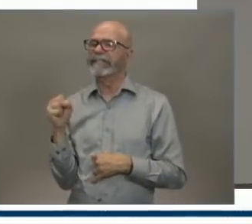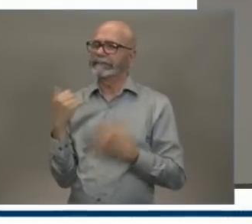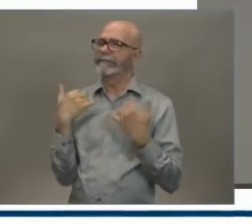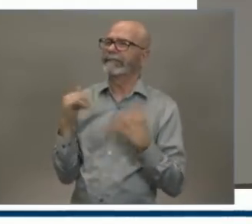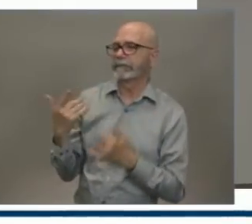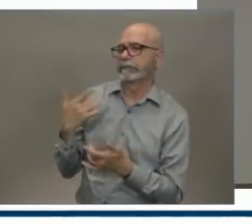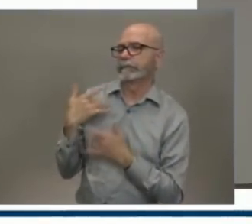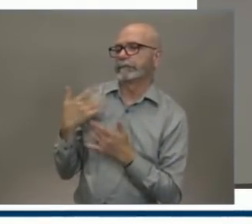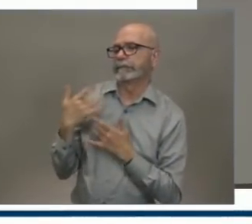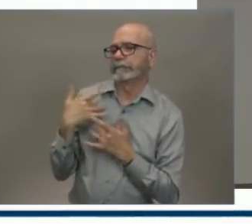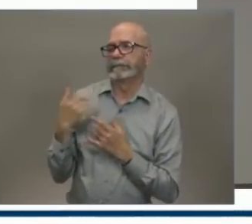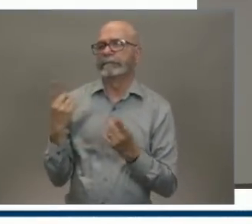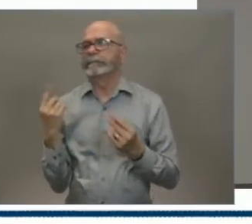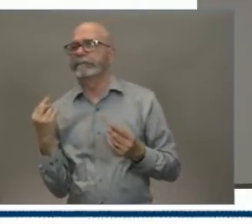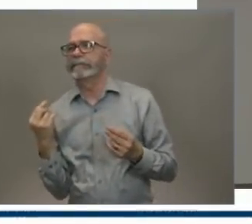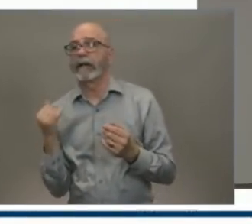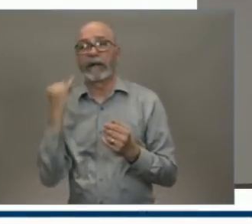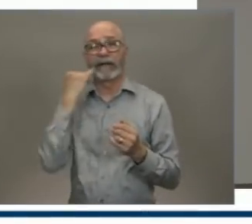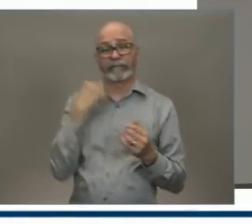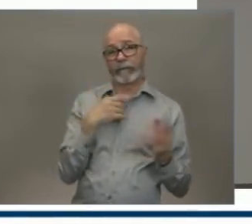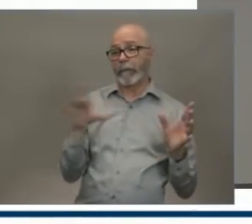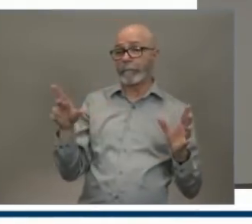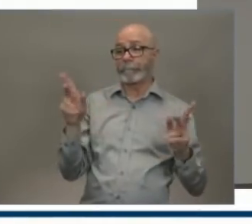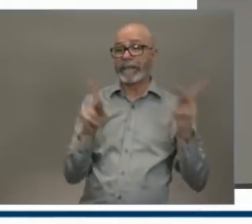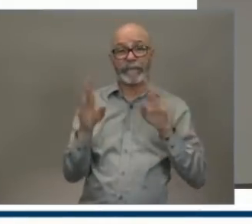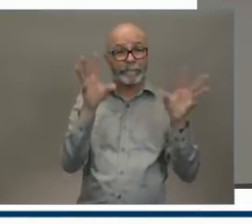when I meet with my Chief Medical Officer of Health